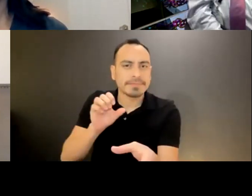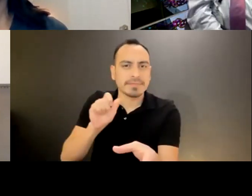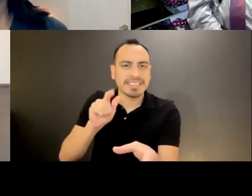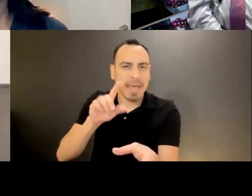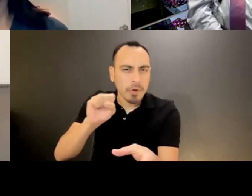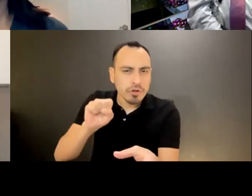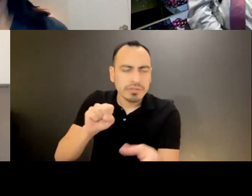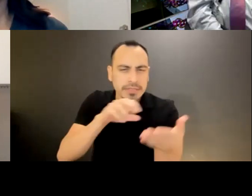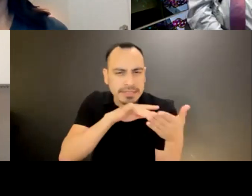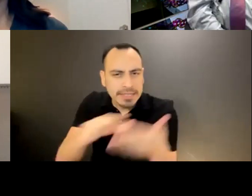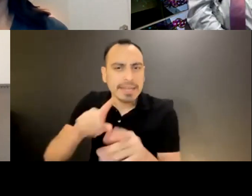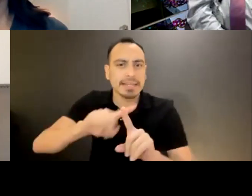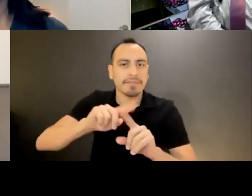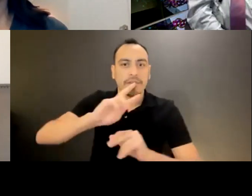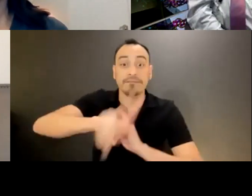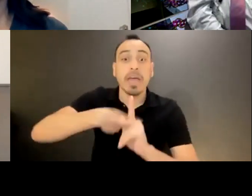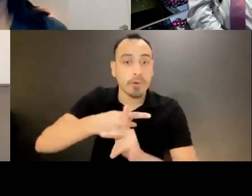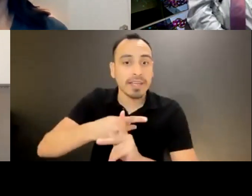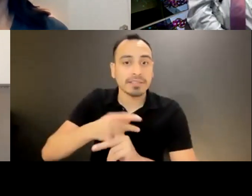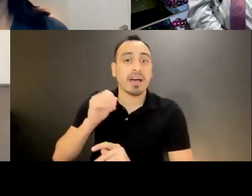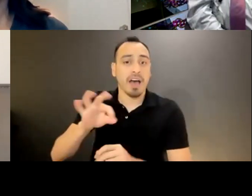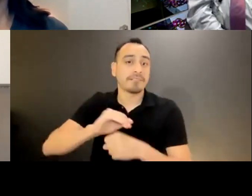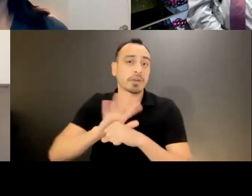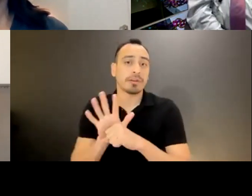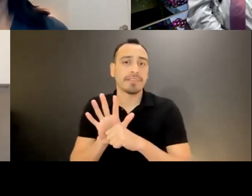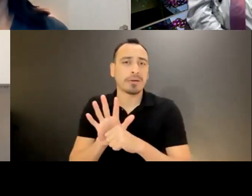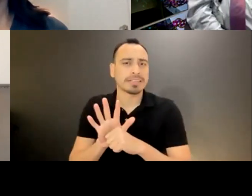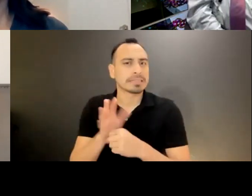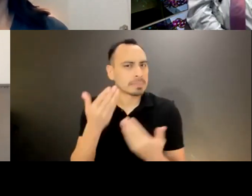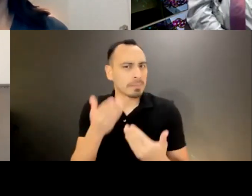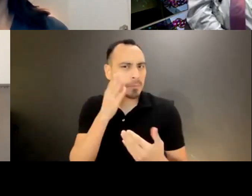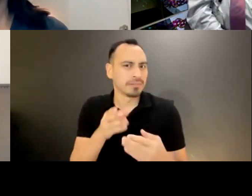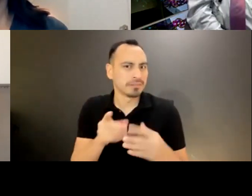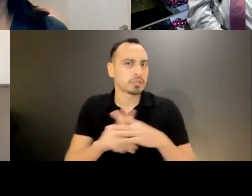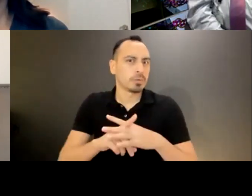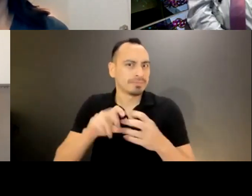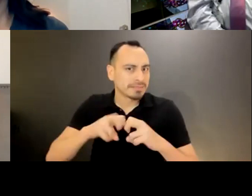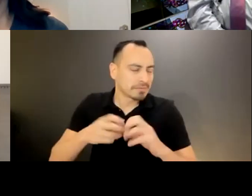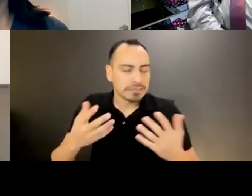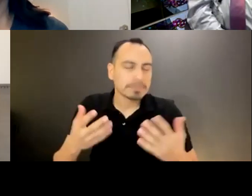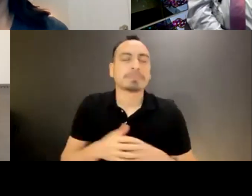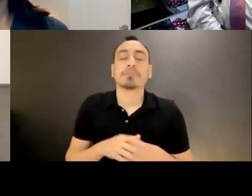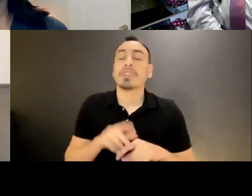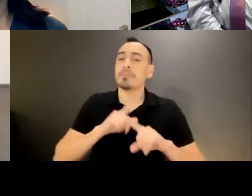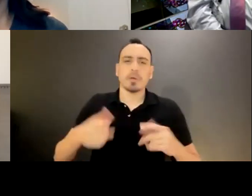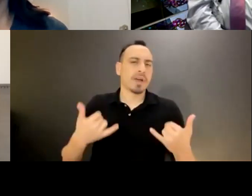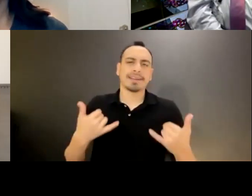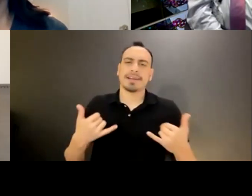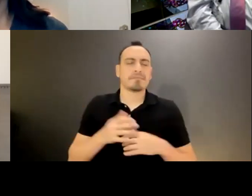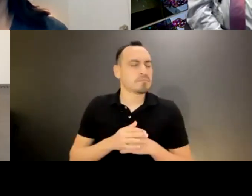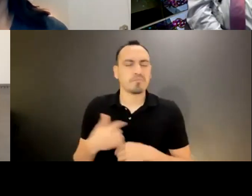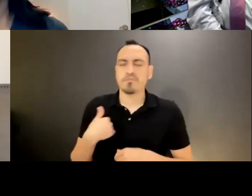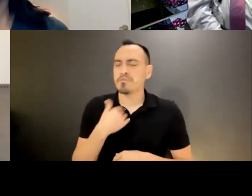variants that may pose some difficulties. But at this point, we are